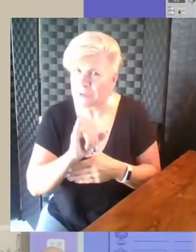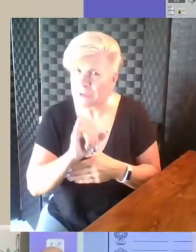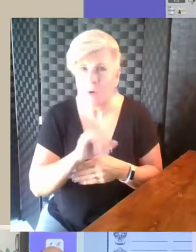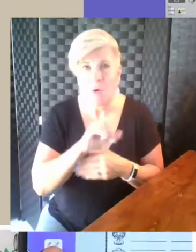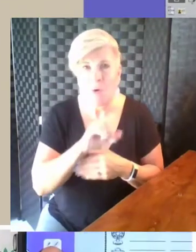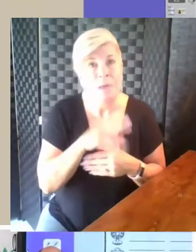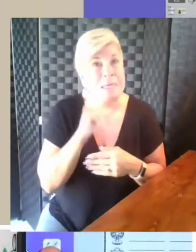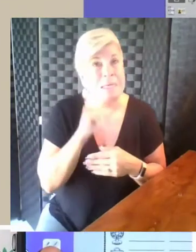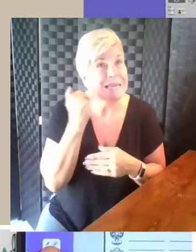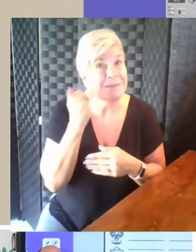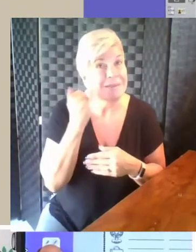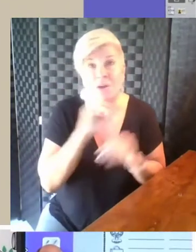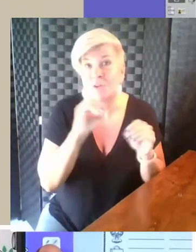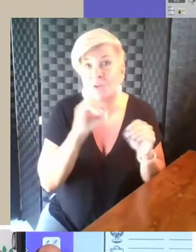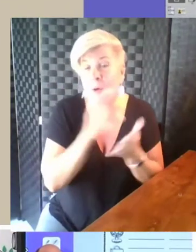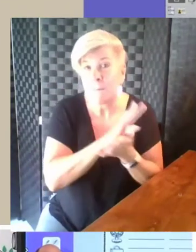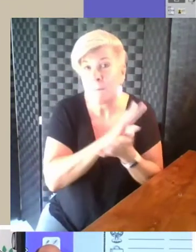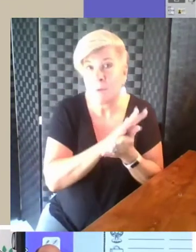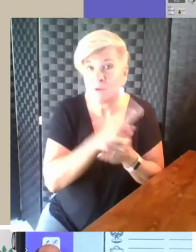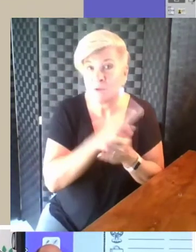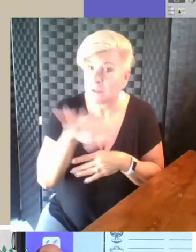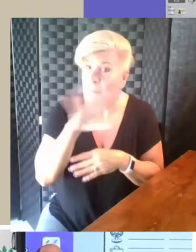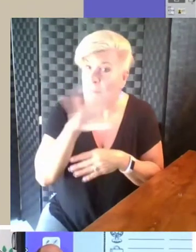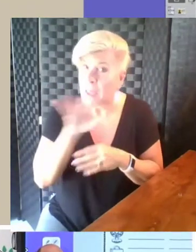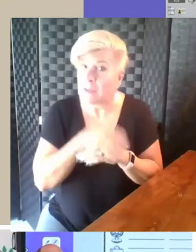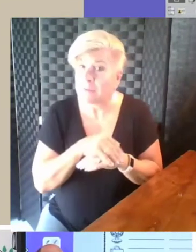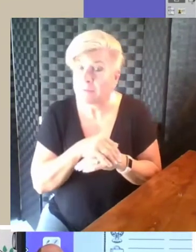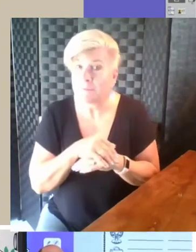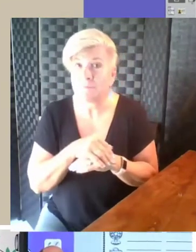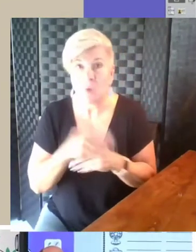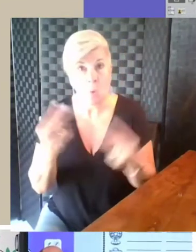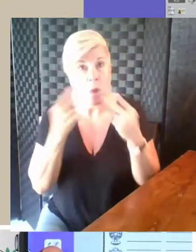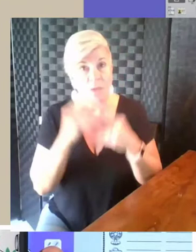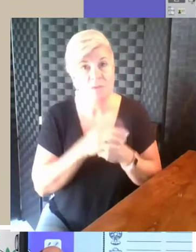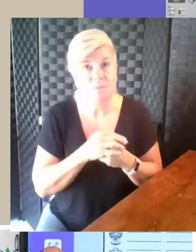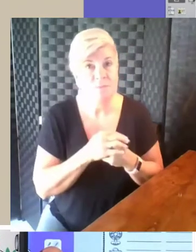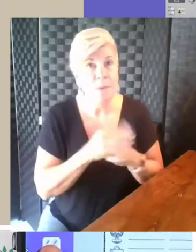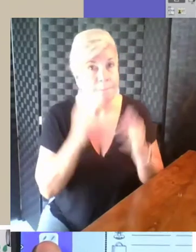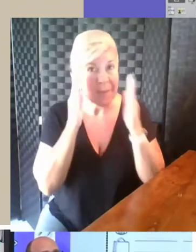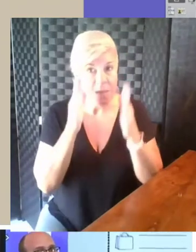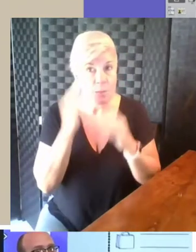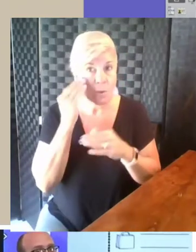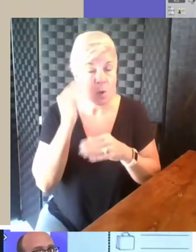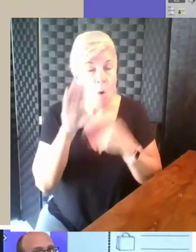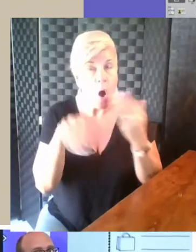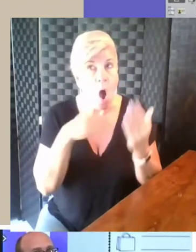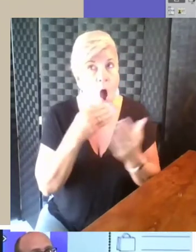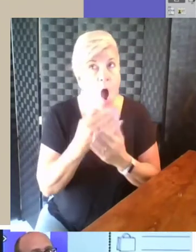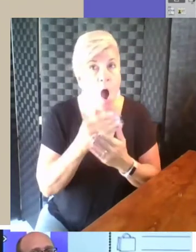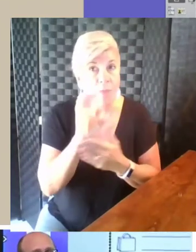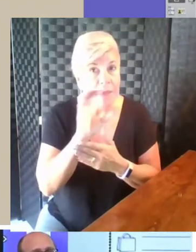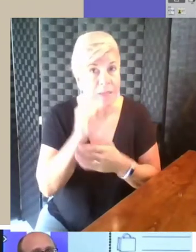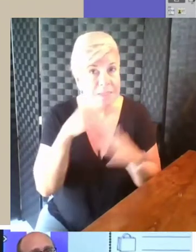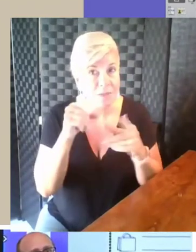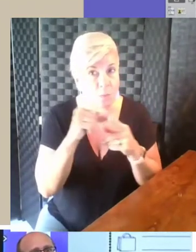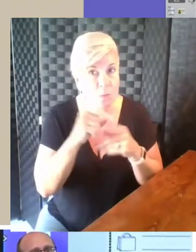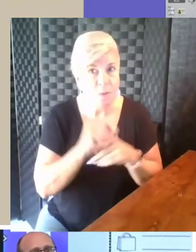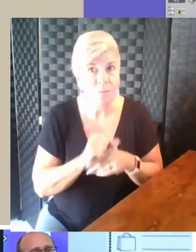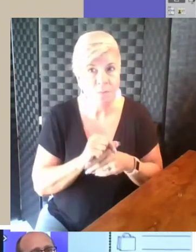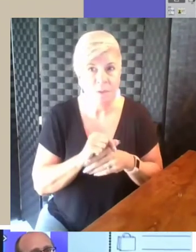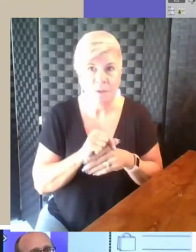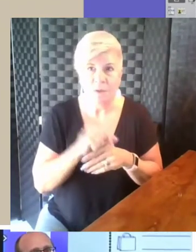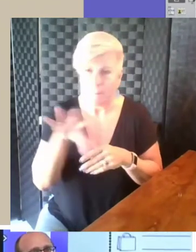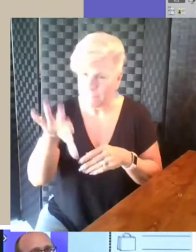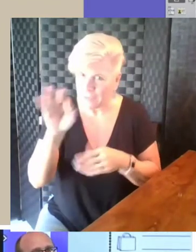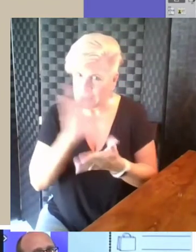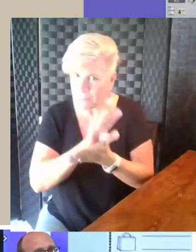right now, then I guess it's fine if you just watch. But really pay attention because we're going to make sure we know all the consonants that we hear in these words. But go ahead, get a piece of